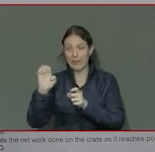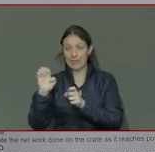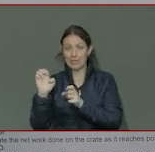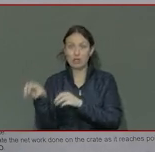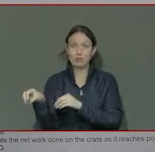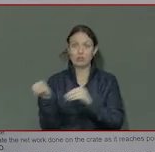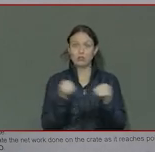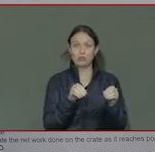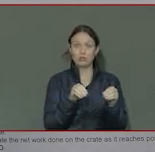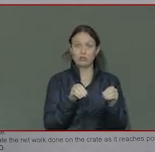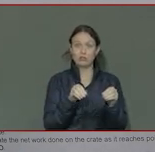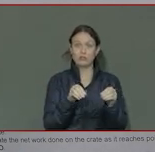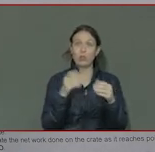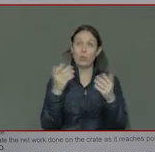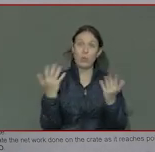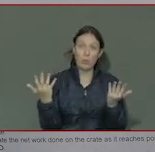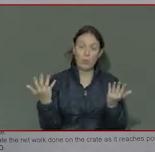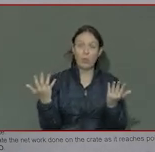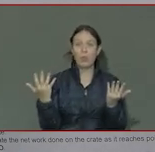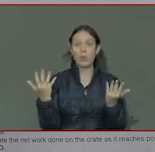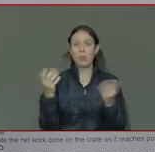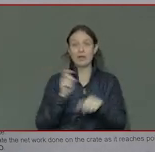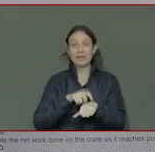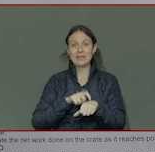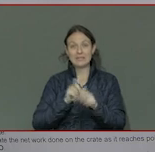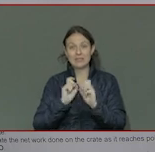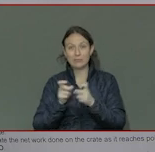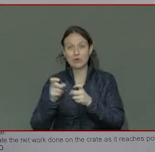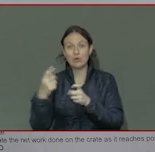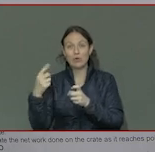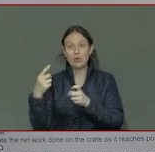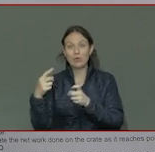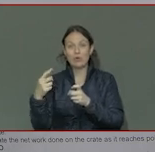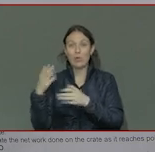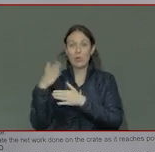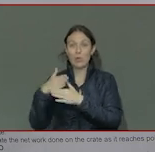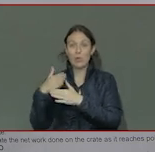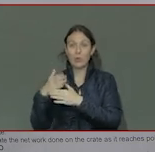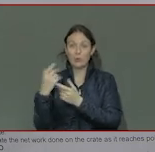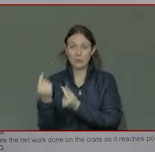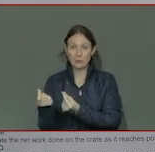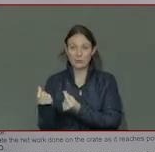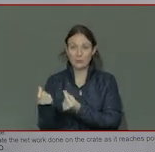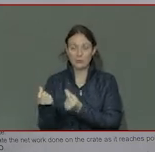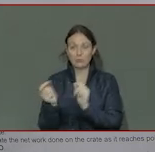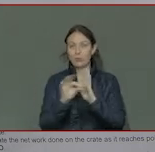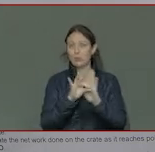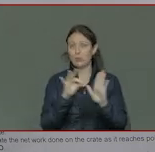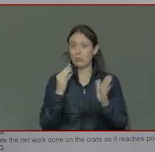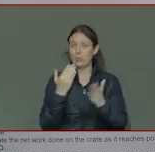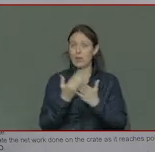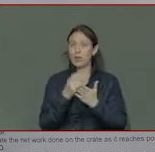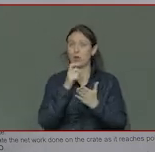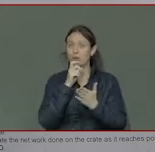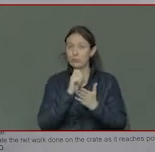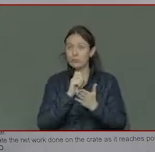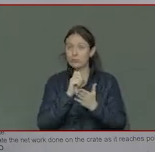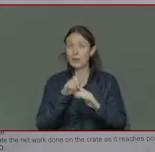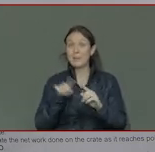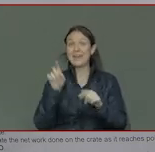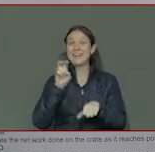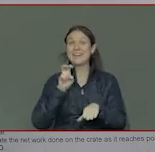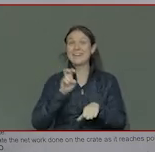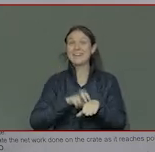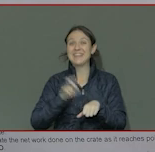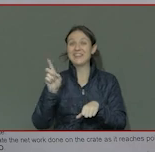the rate at which work is done. You can use that formula for everything as long as you have the time. So maybe you